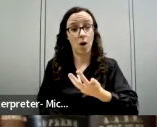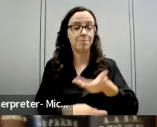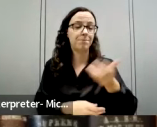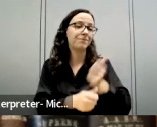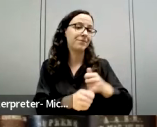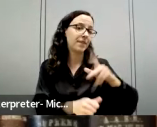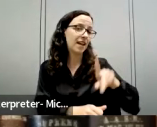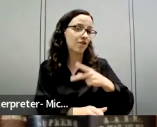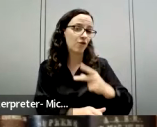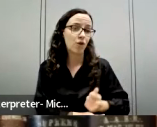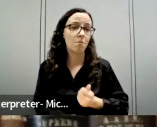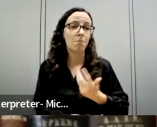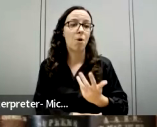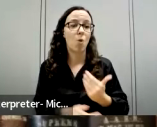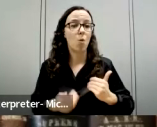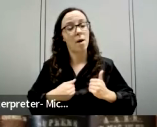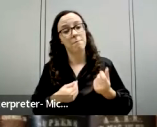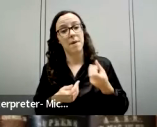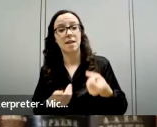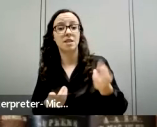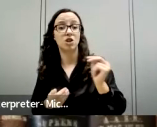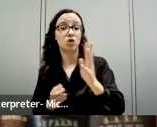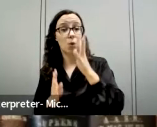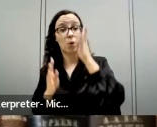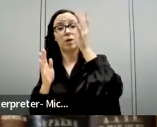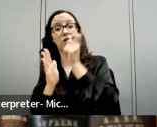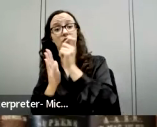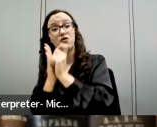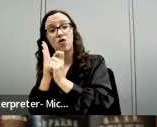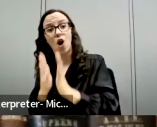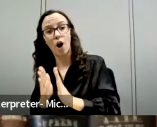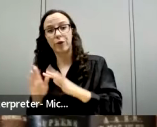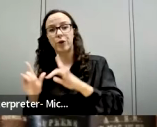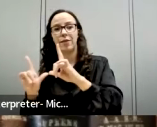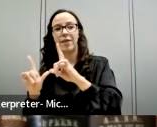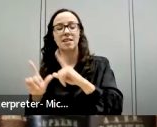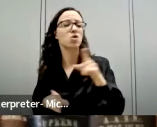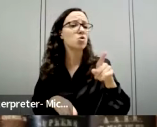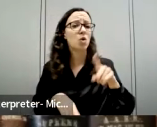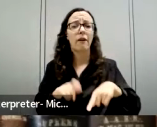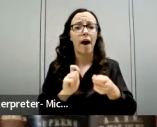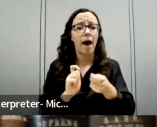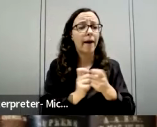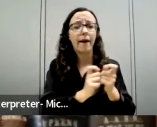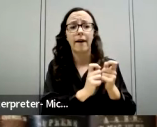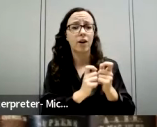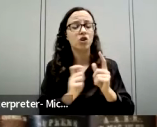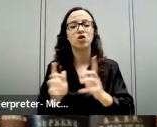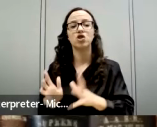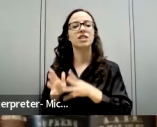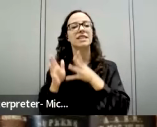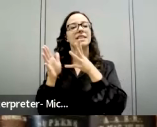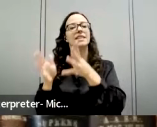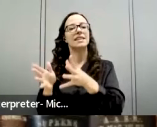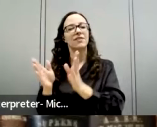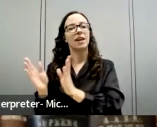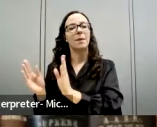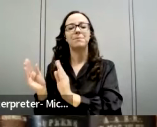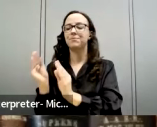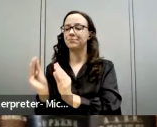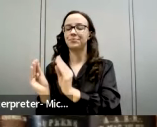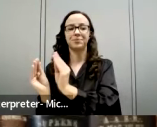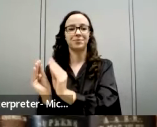own author and its own license, whatever that might be. And you're not making adaptations of them. You're just leaving them originally as they are